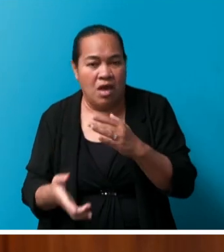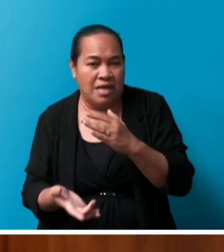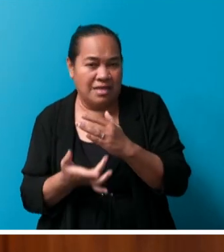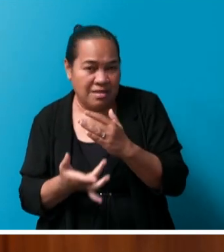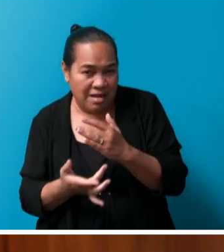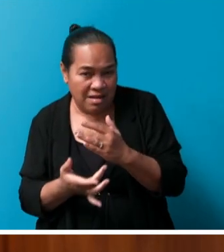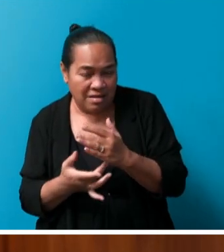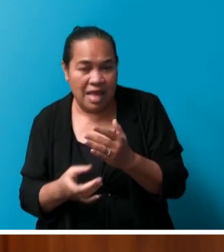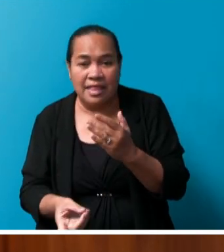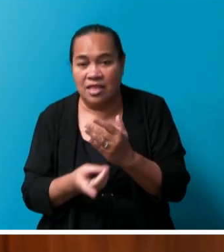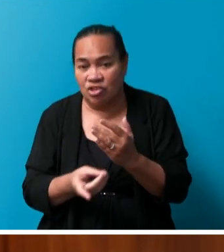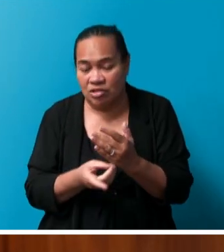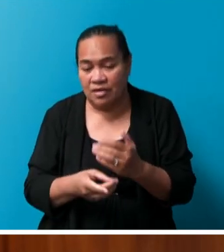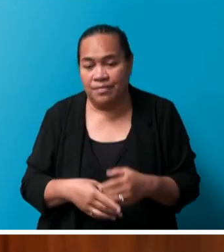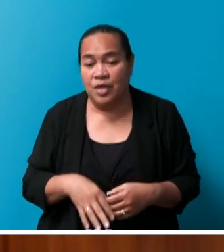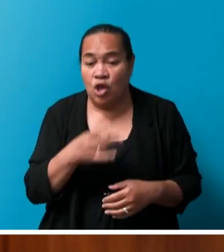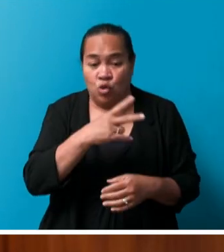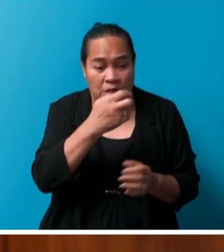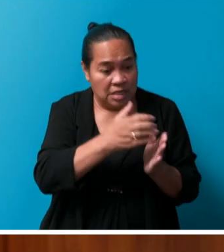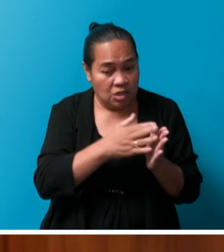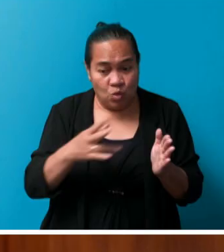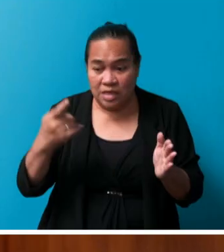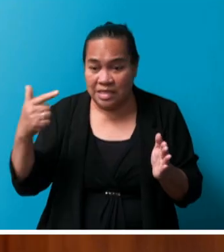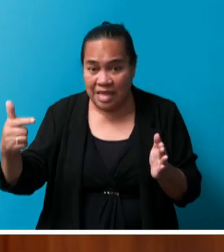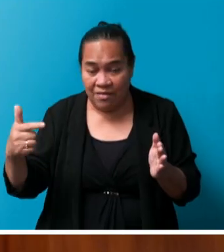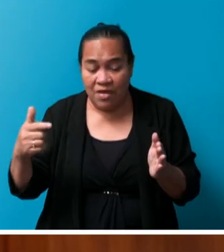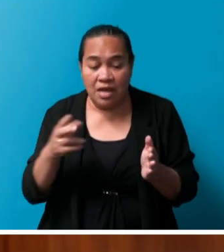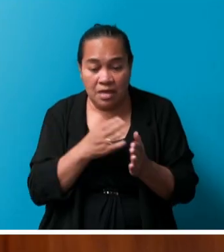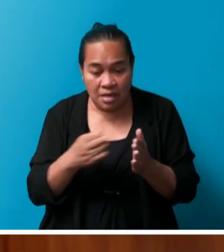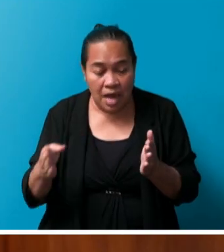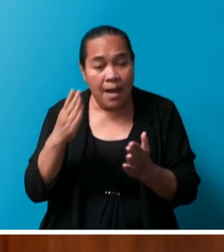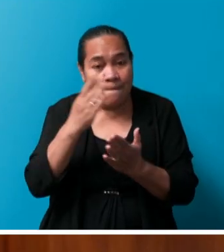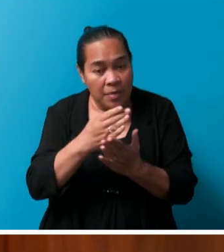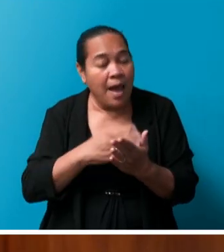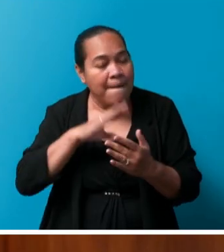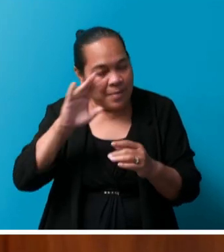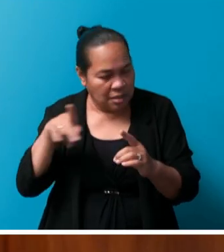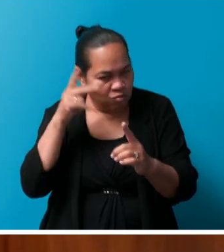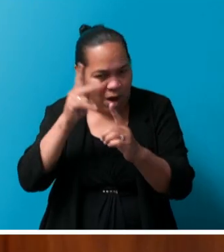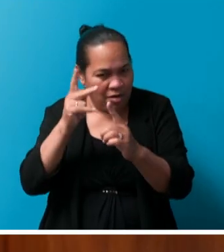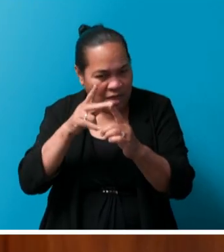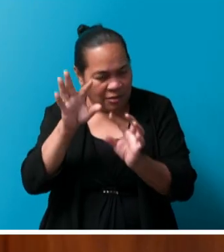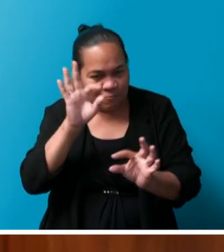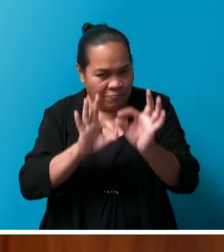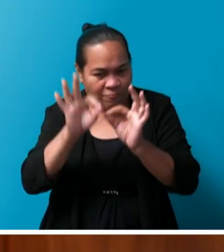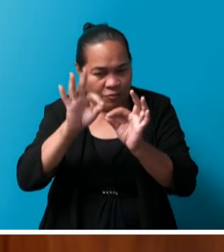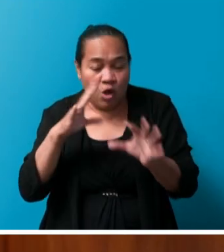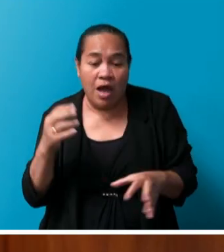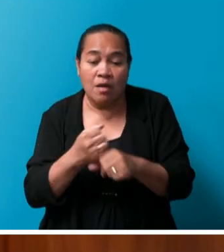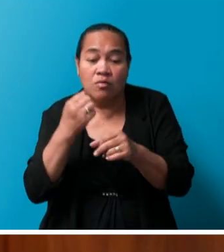The 2026-2027 budget must prioritize upgrading and maintaining rural